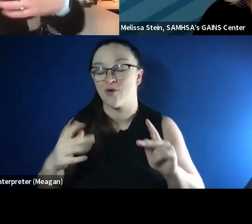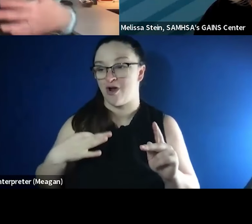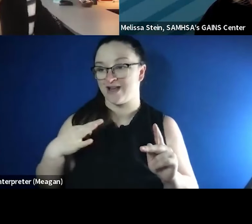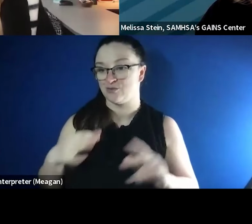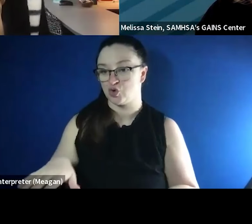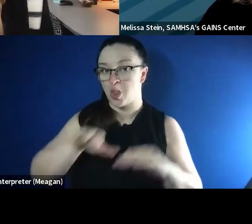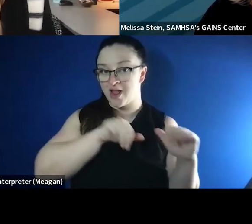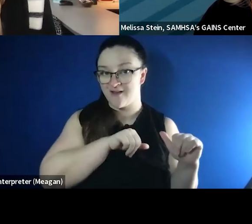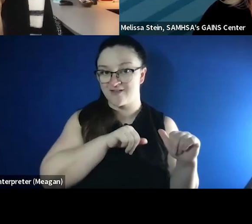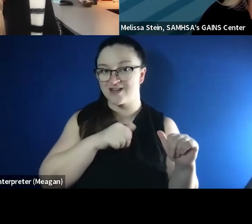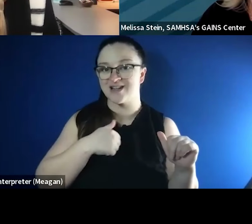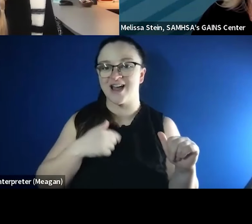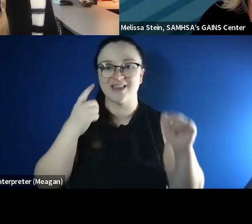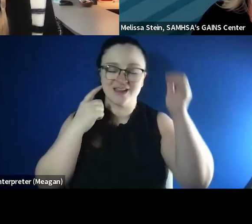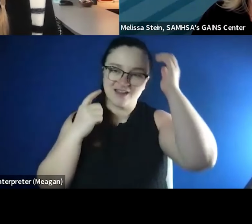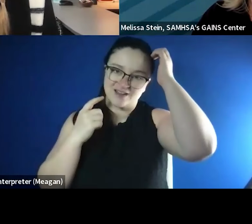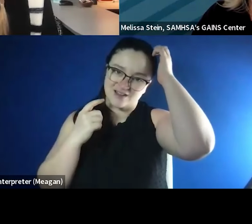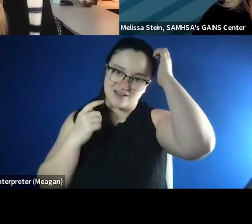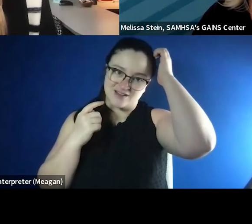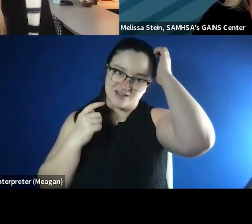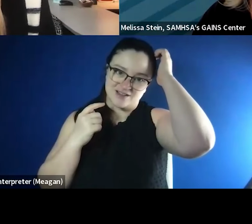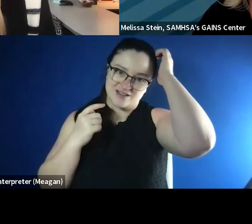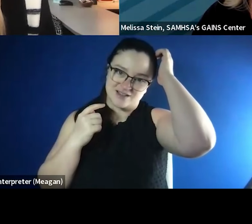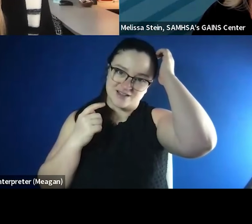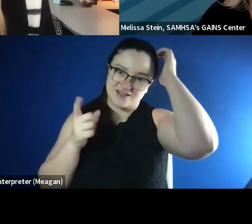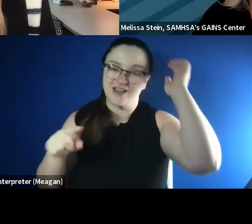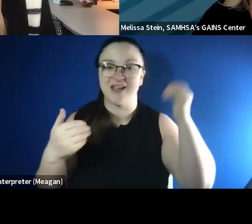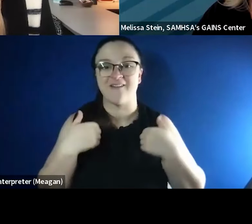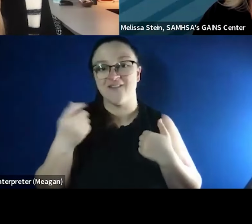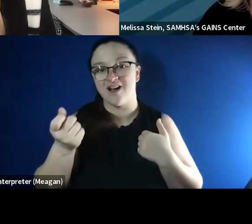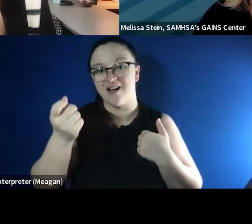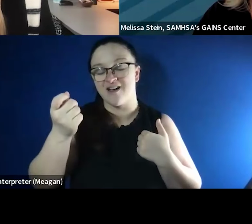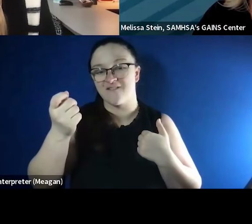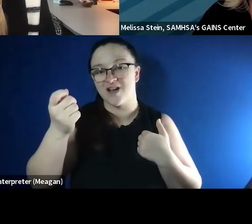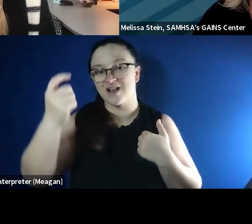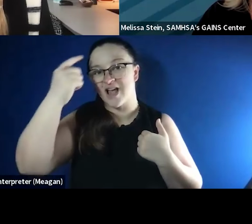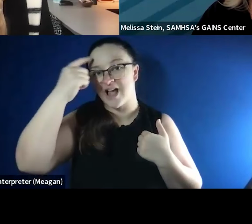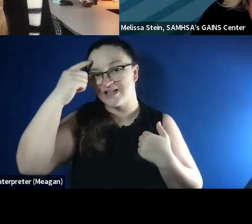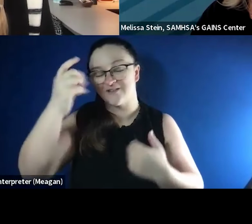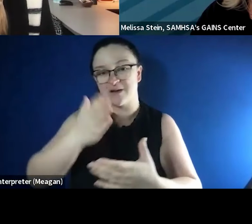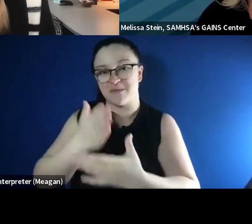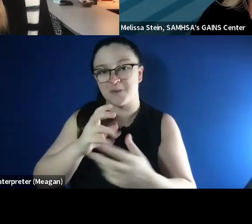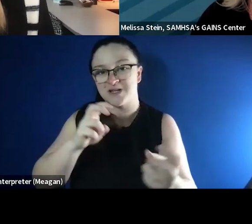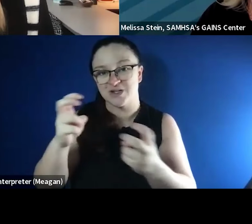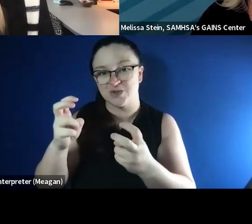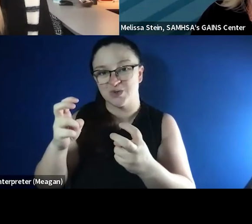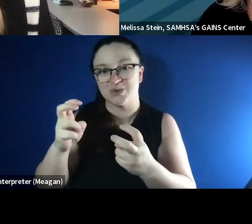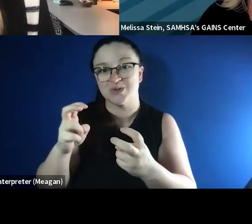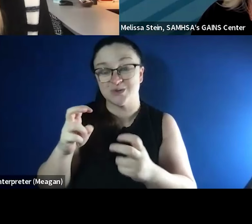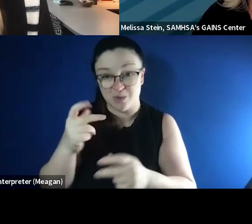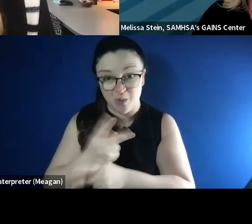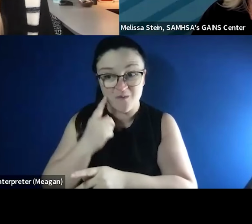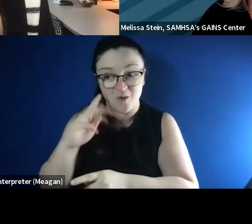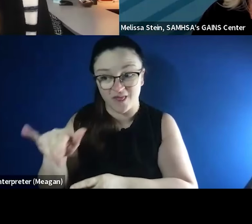a question kind of echoes this later, but they have cognitive impairment issues that are pretty substantive. Is it even appropriate for the person to be